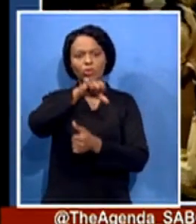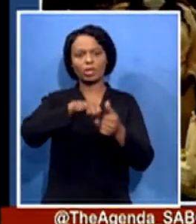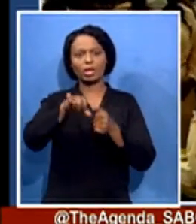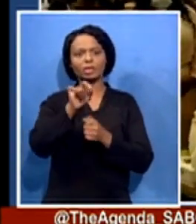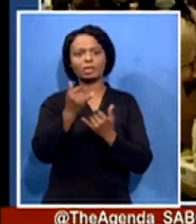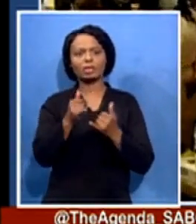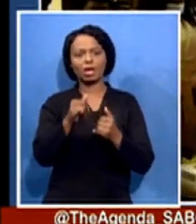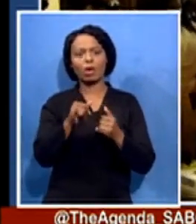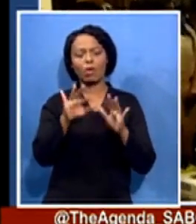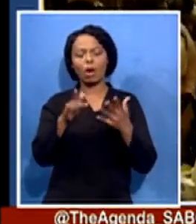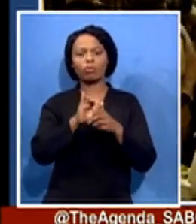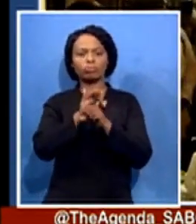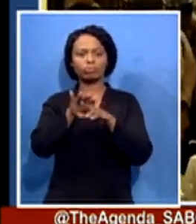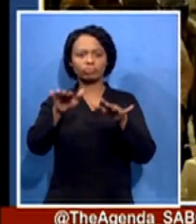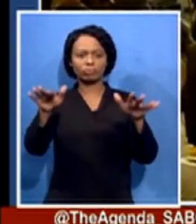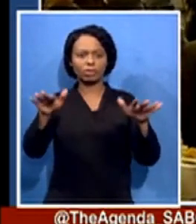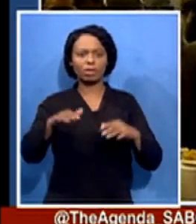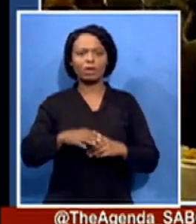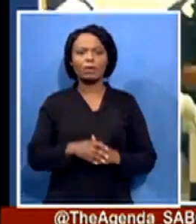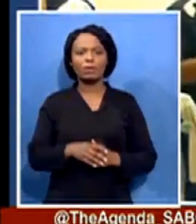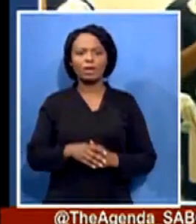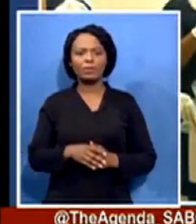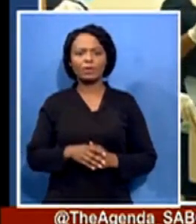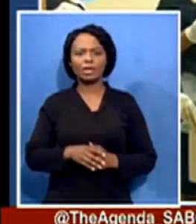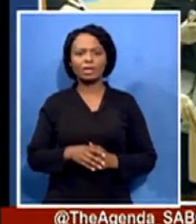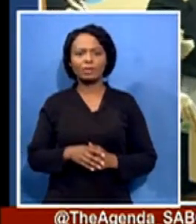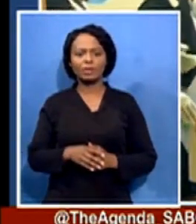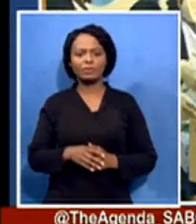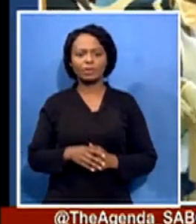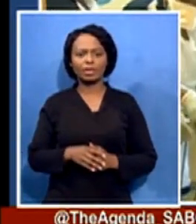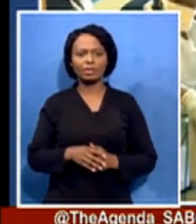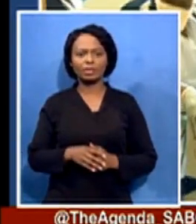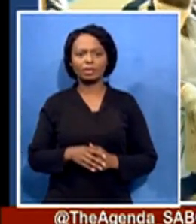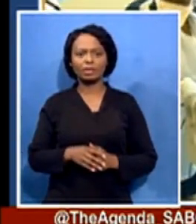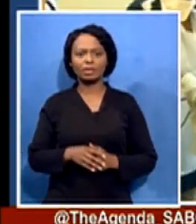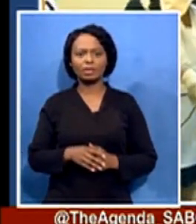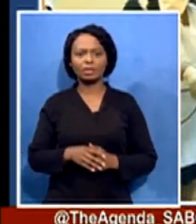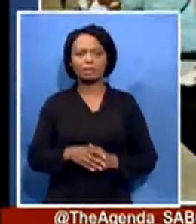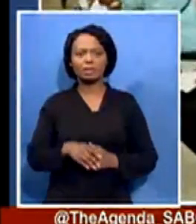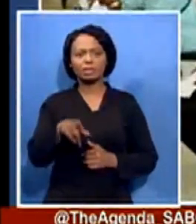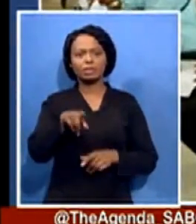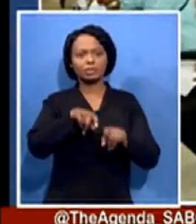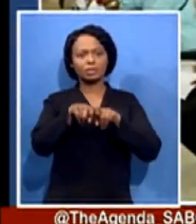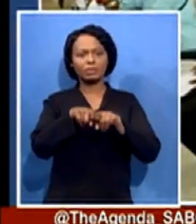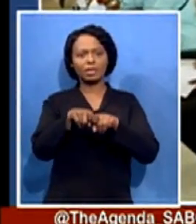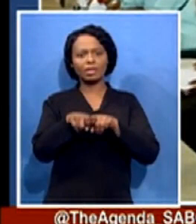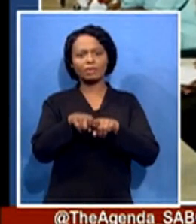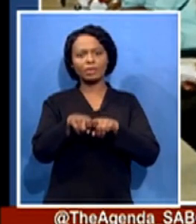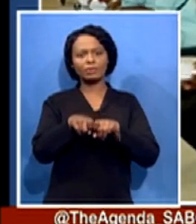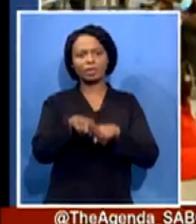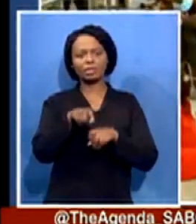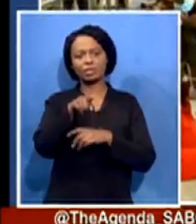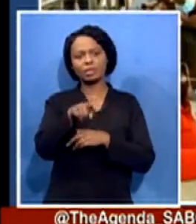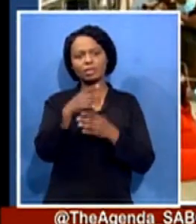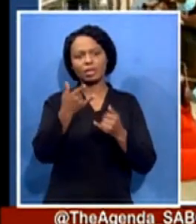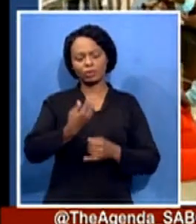Age de-escalation testing it on children younger and younger, say from 12 to 9 years old, 9